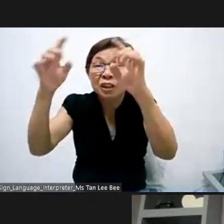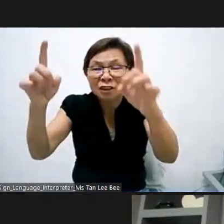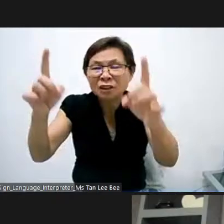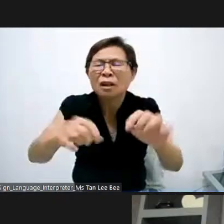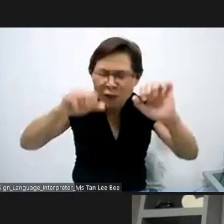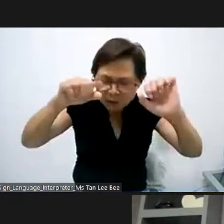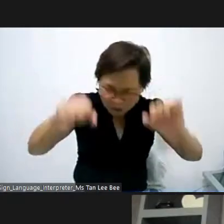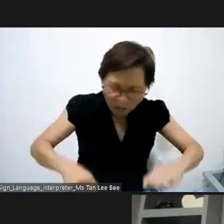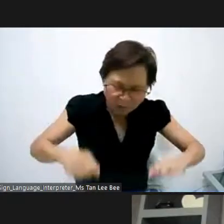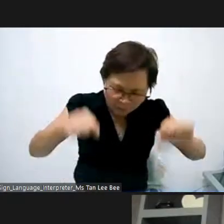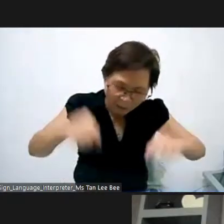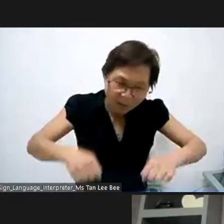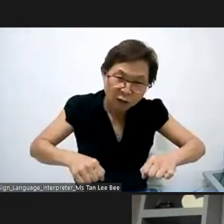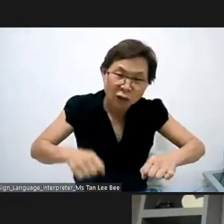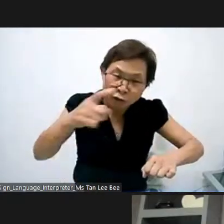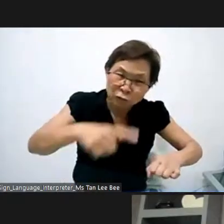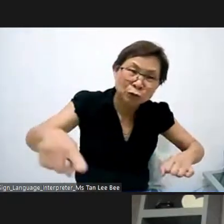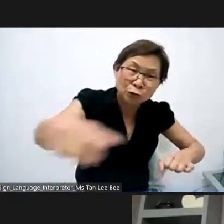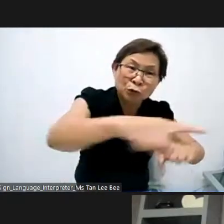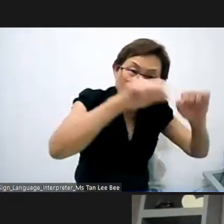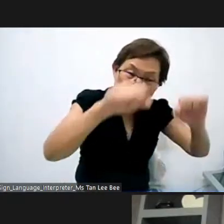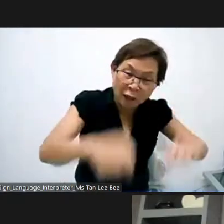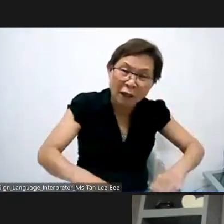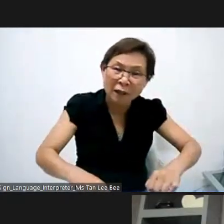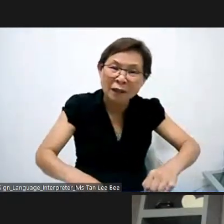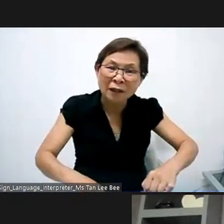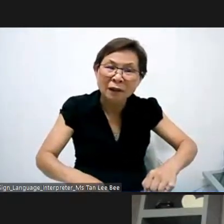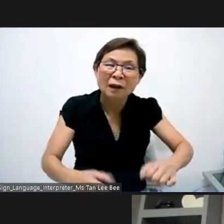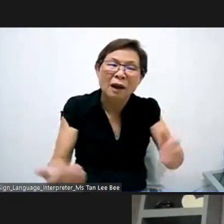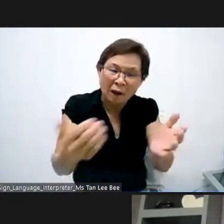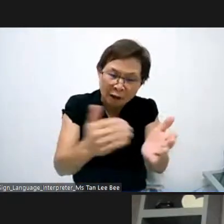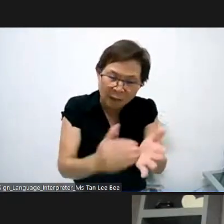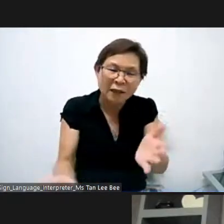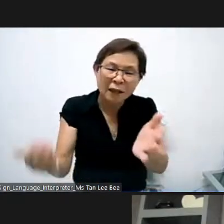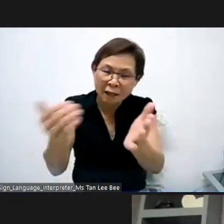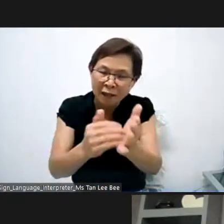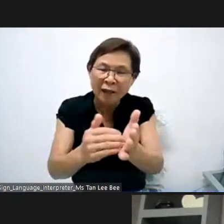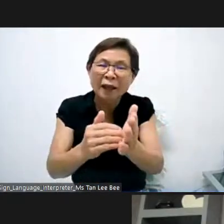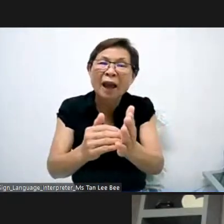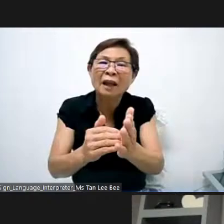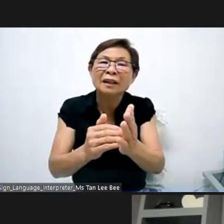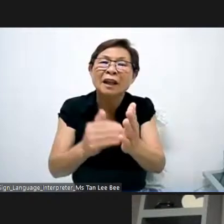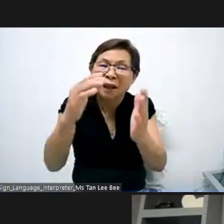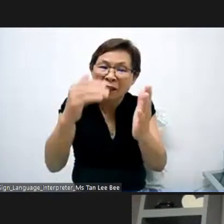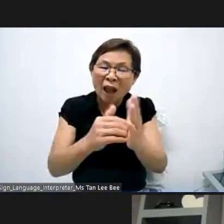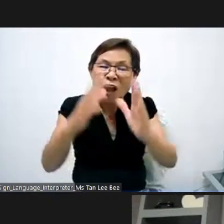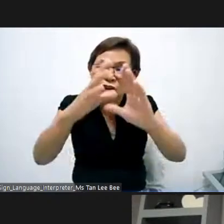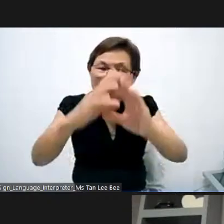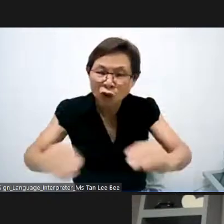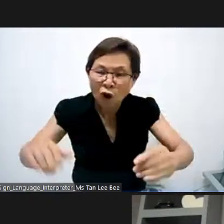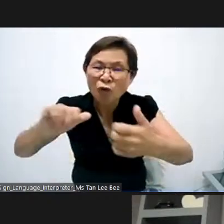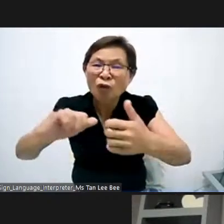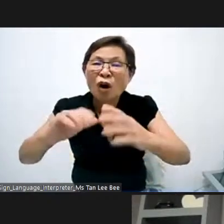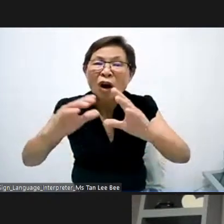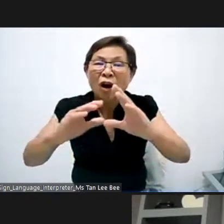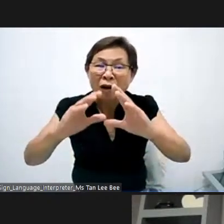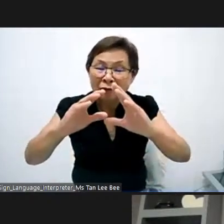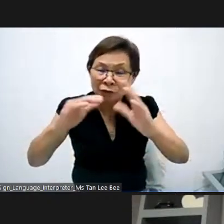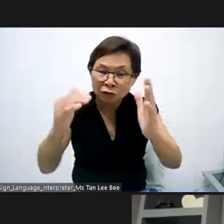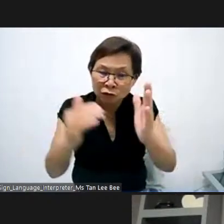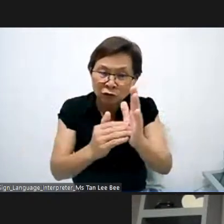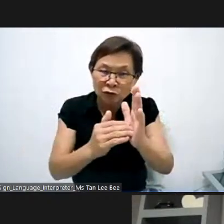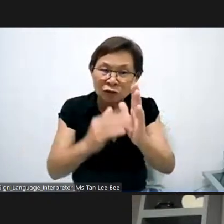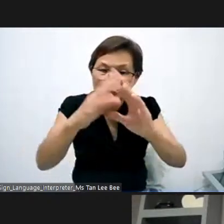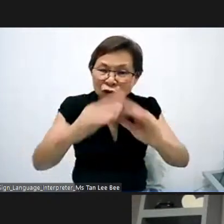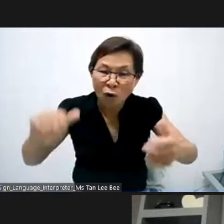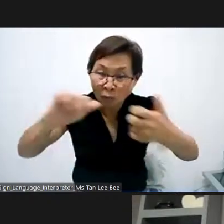can actually go over and overcome those challenges. So again, the most difficult part